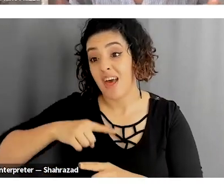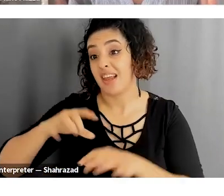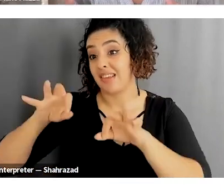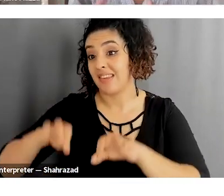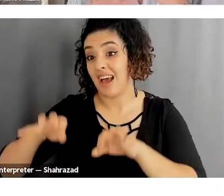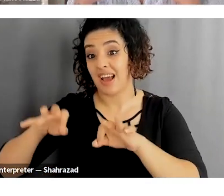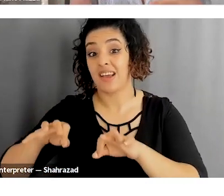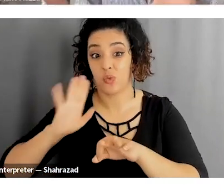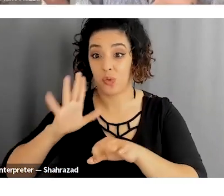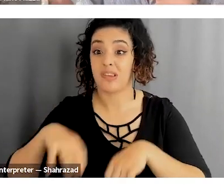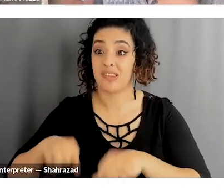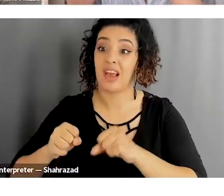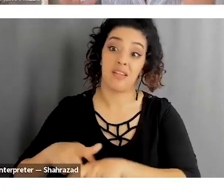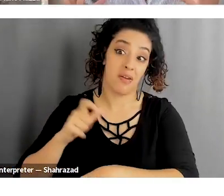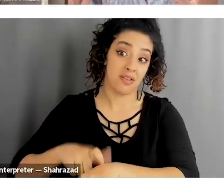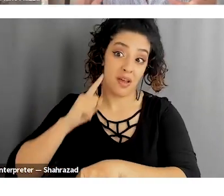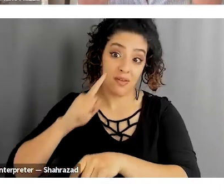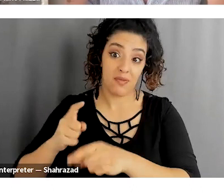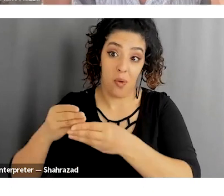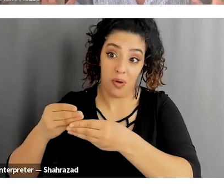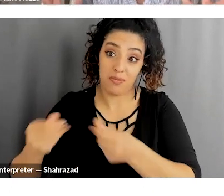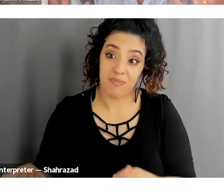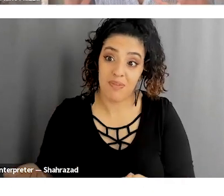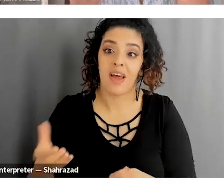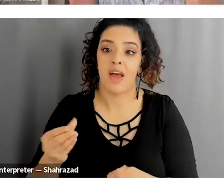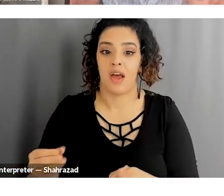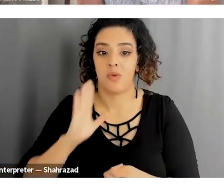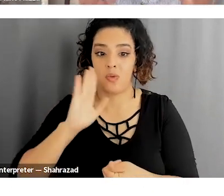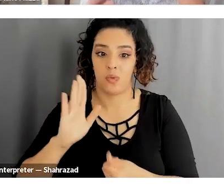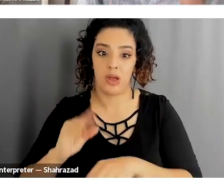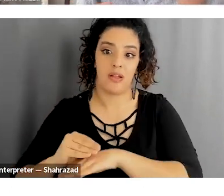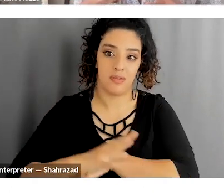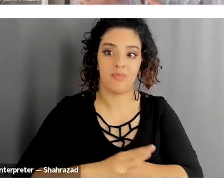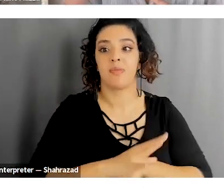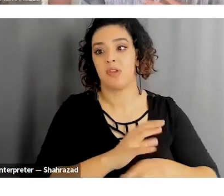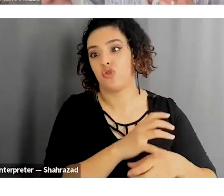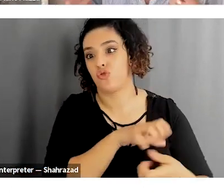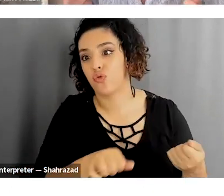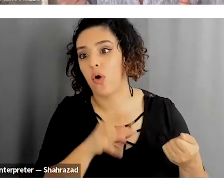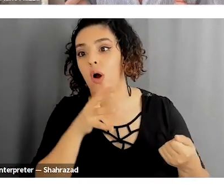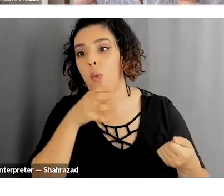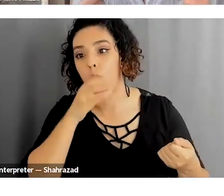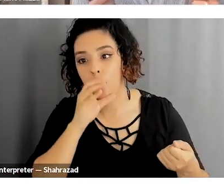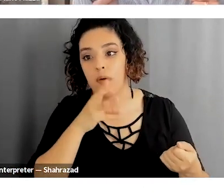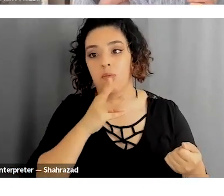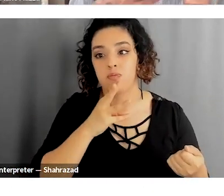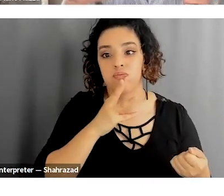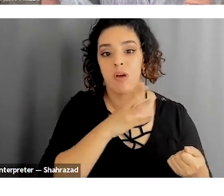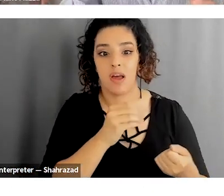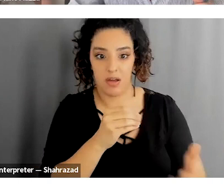fully disintegrate, destroying the ecosystems and the drinking water where the synthetic dye houses are located. So, you know, there have been these reports